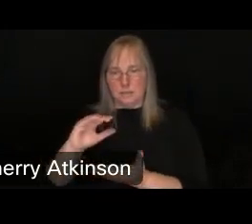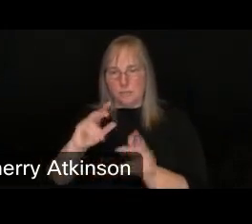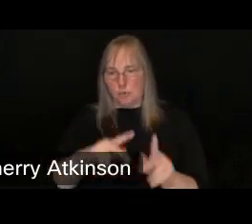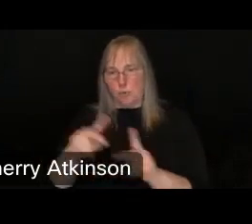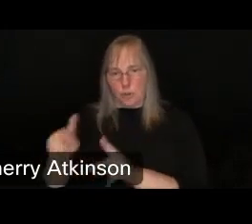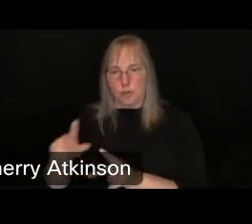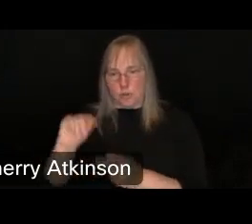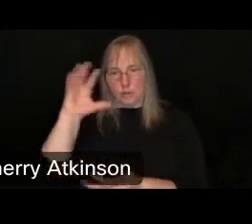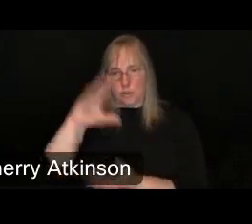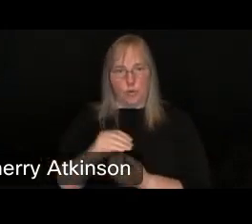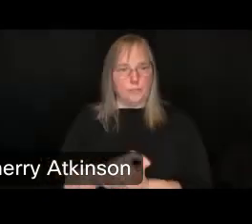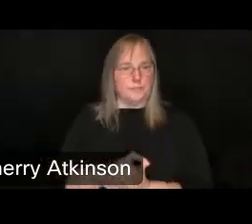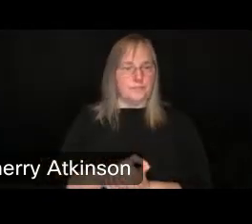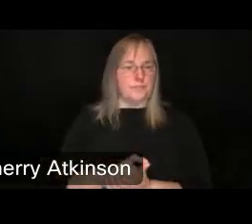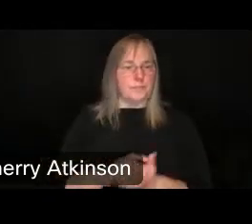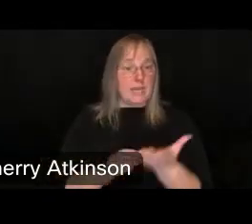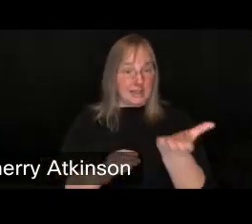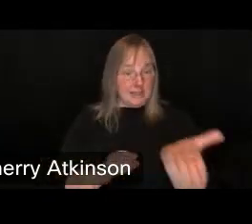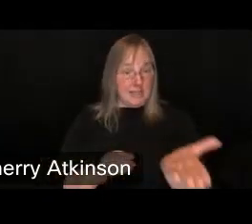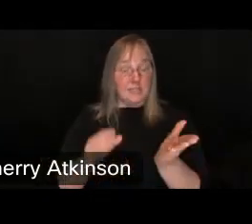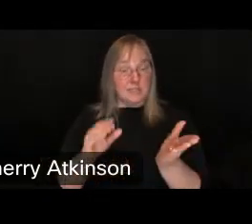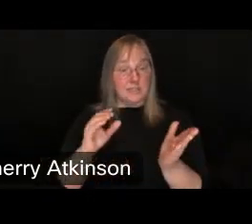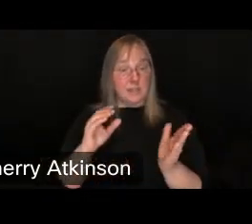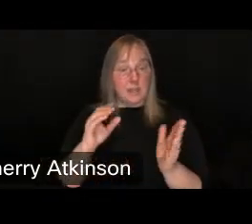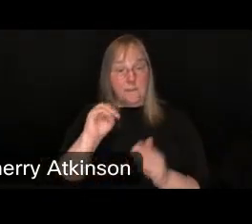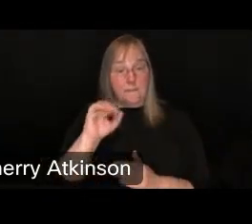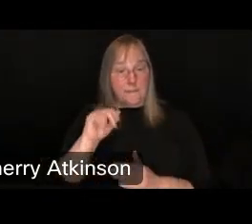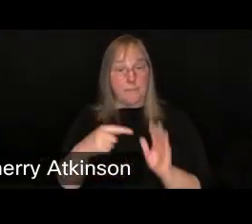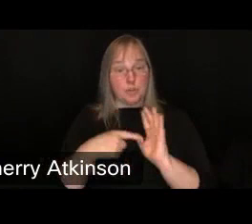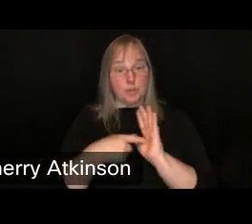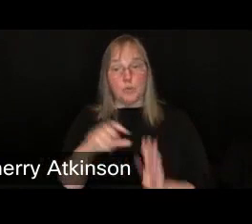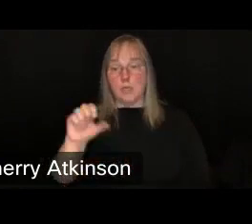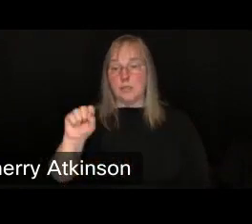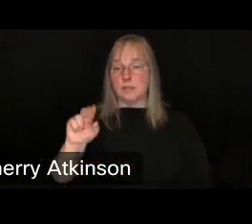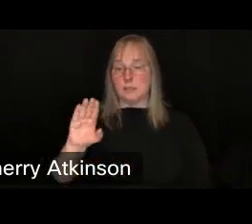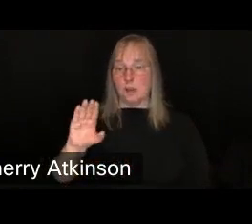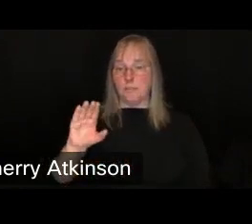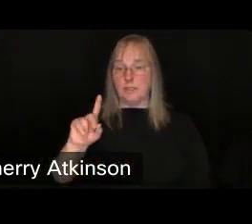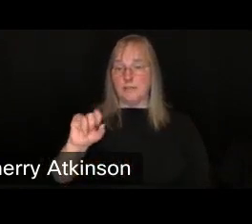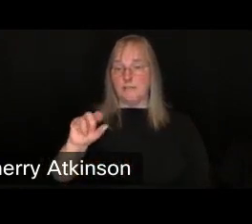This one is showing the subdivision development there.